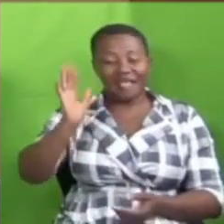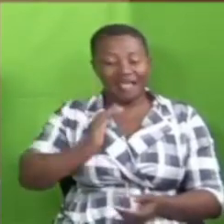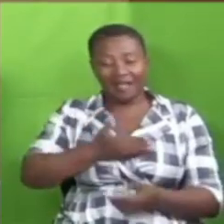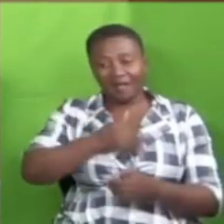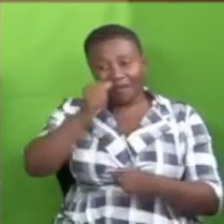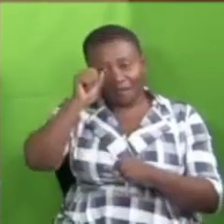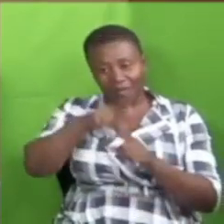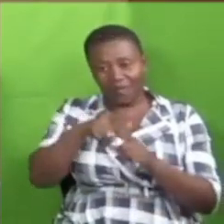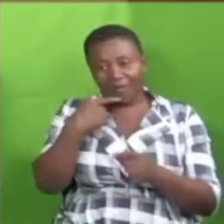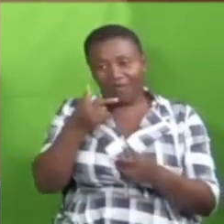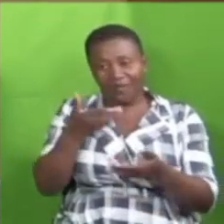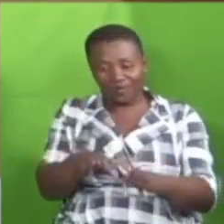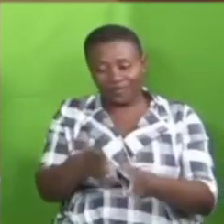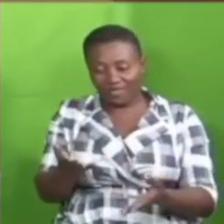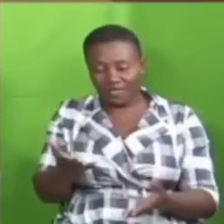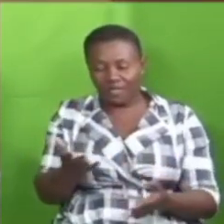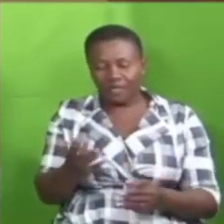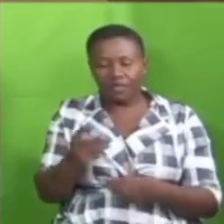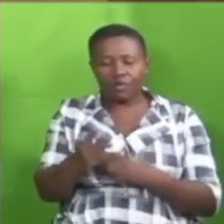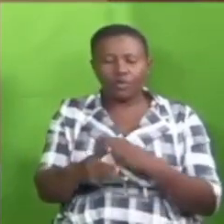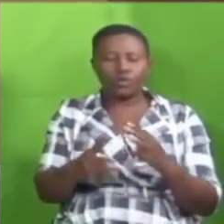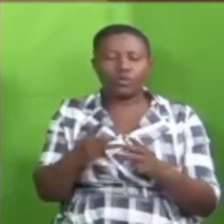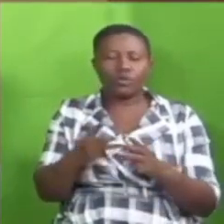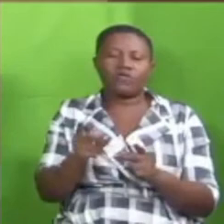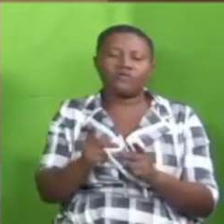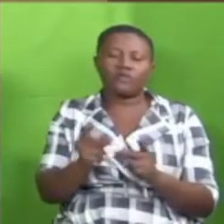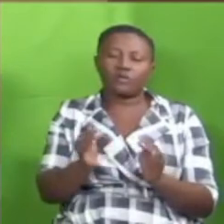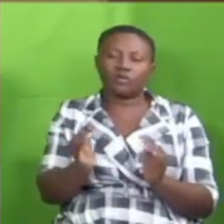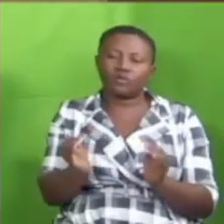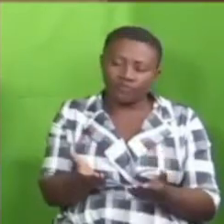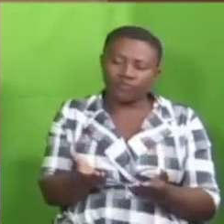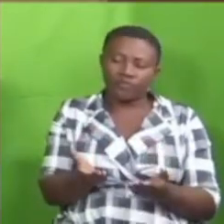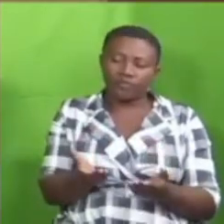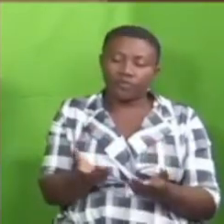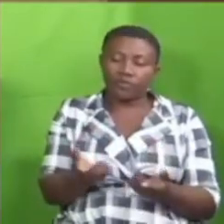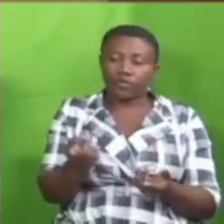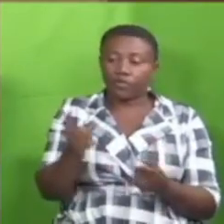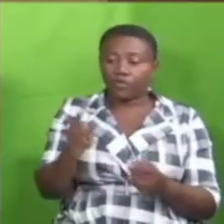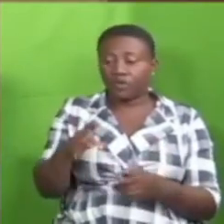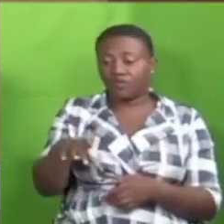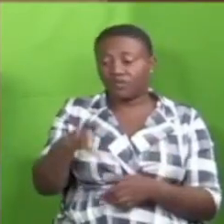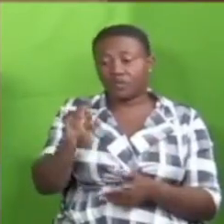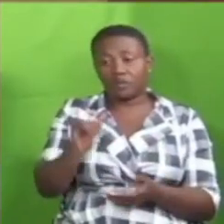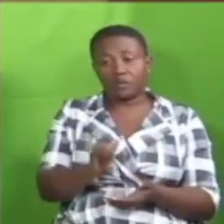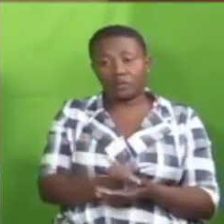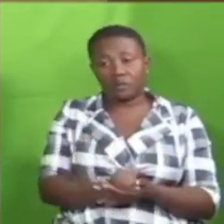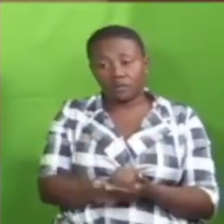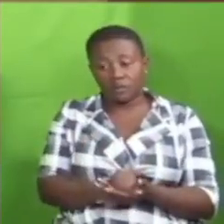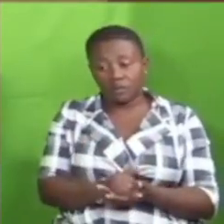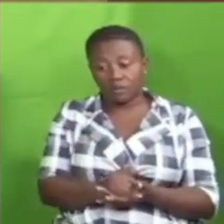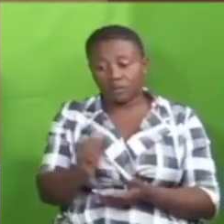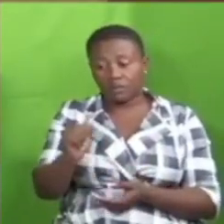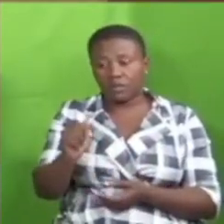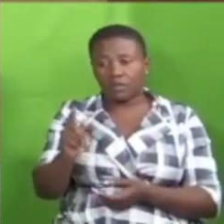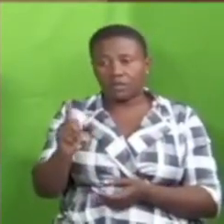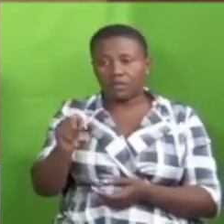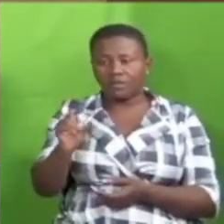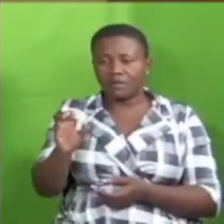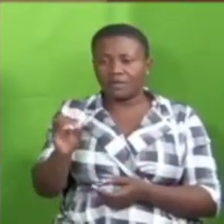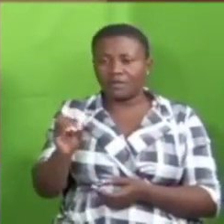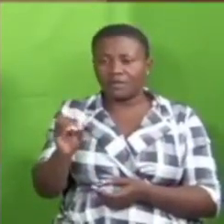saying that it's a small world indeed, was how I came to fight the Honorable Atta Force, who